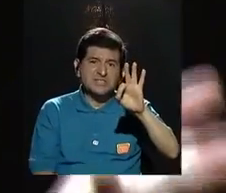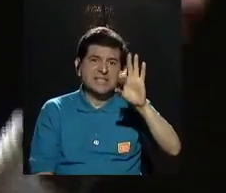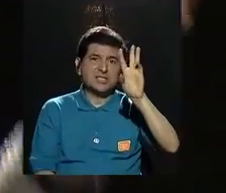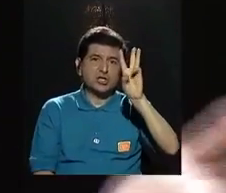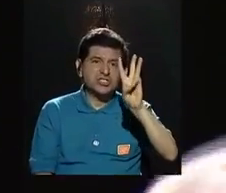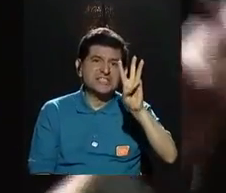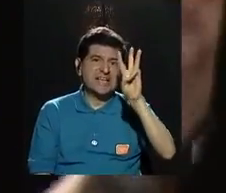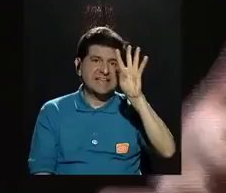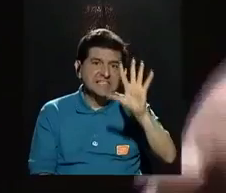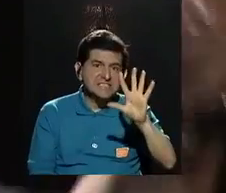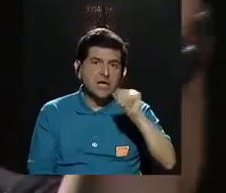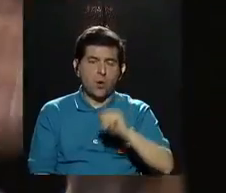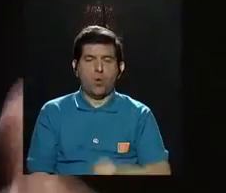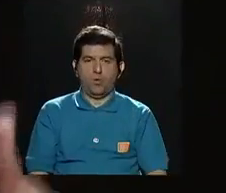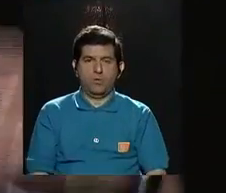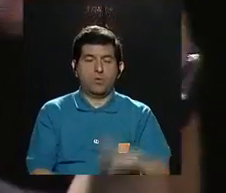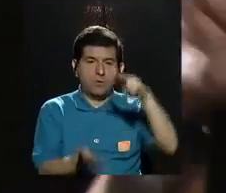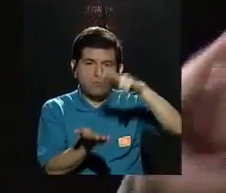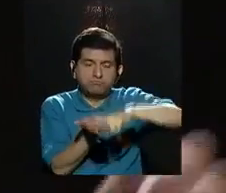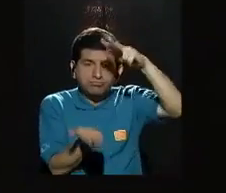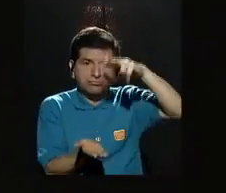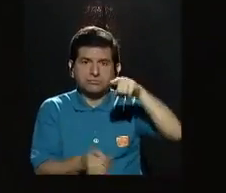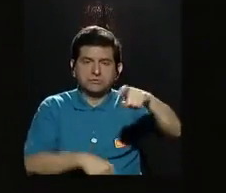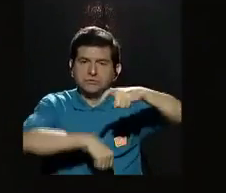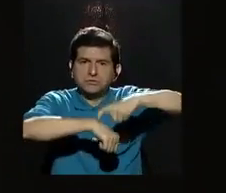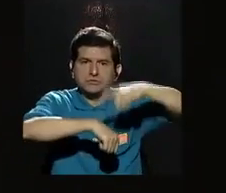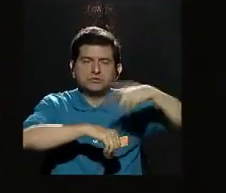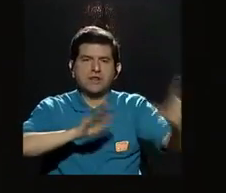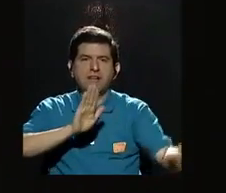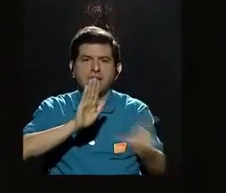the passage of the Voting Rights Act.